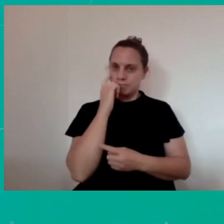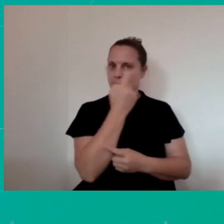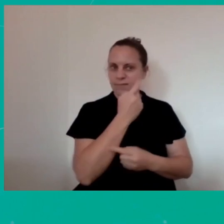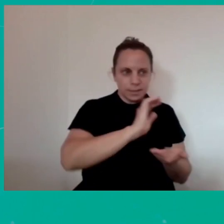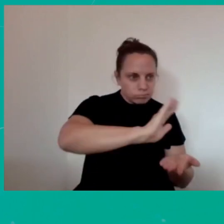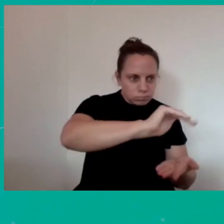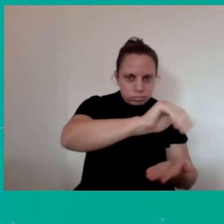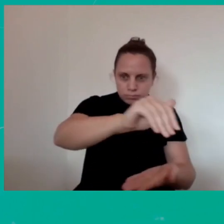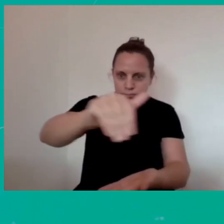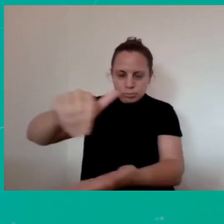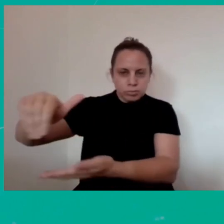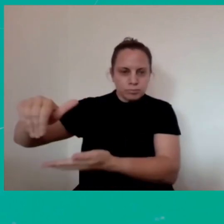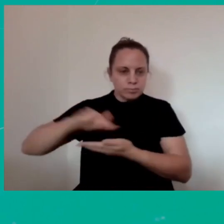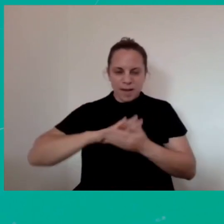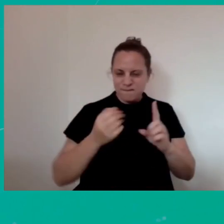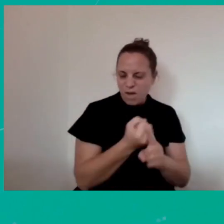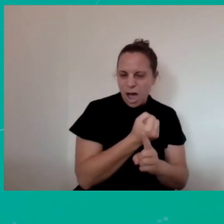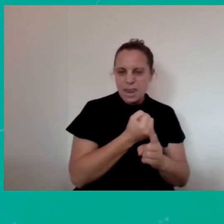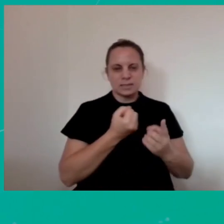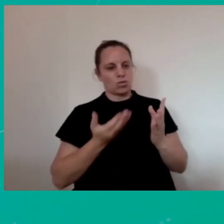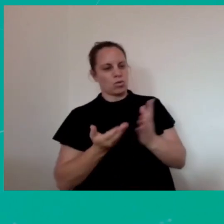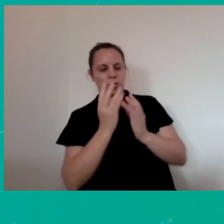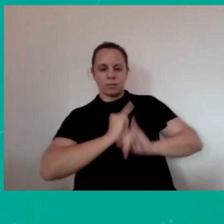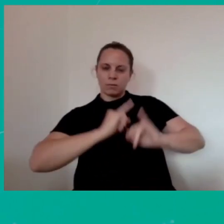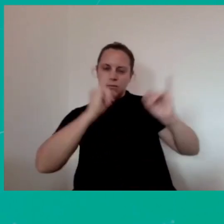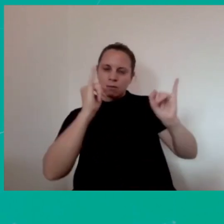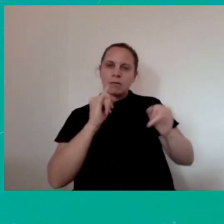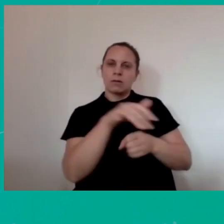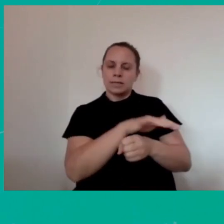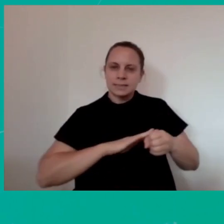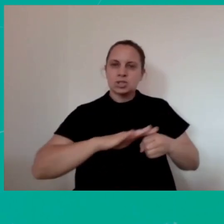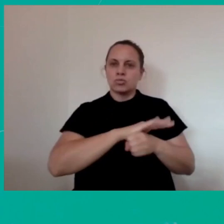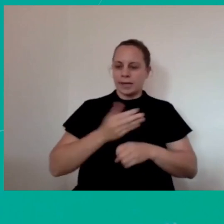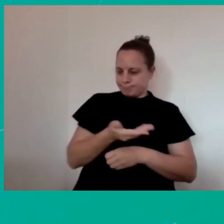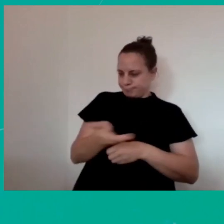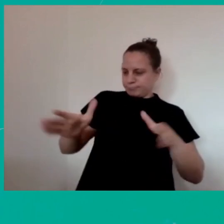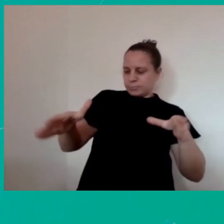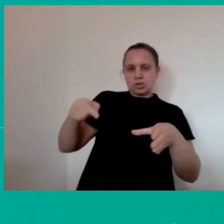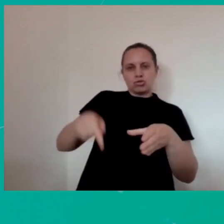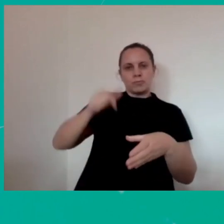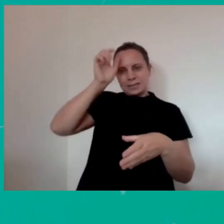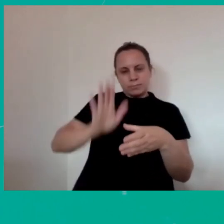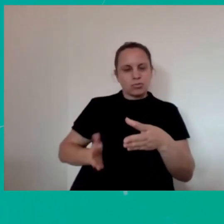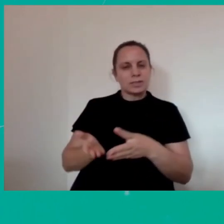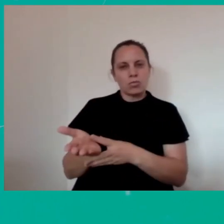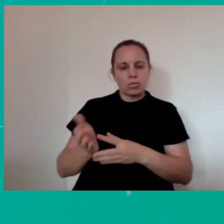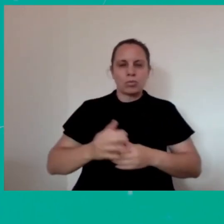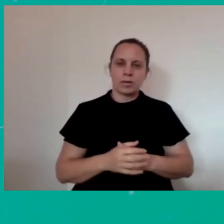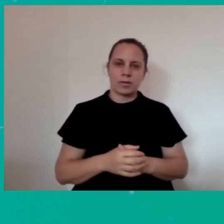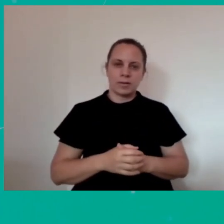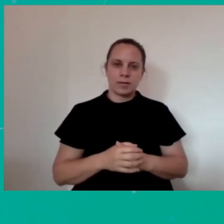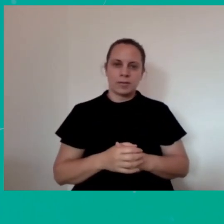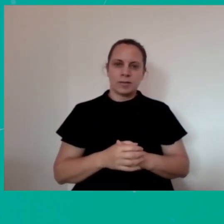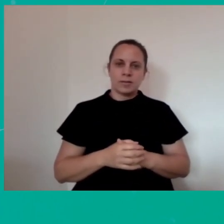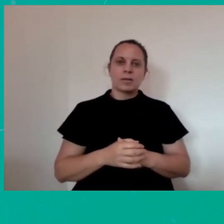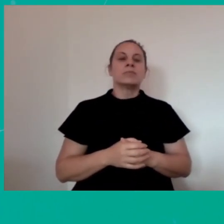and abuse that disabled people in Tangata Whaikaha Māori experience. They don't just bring the